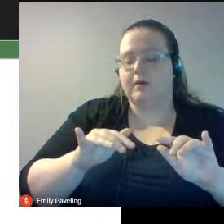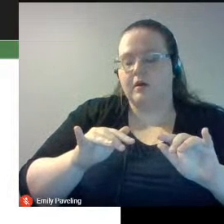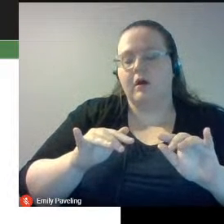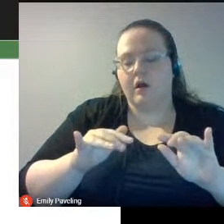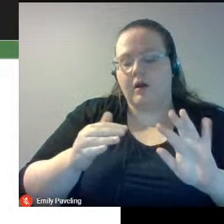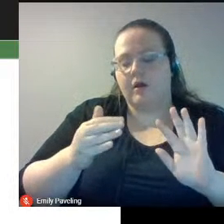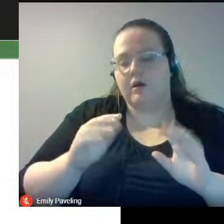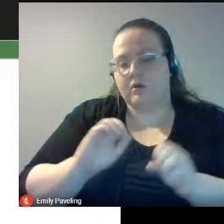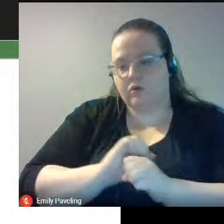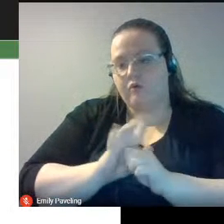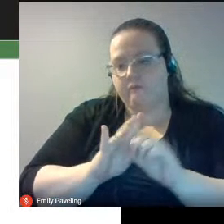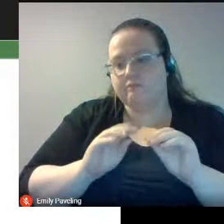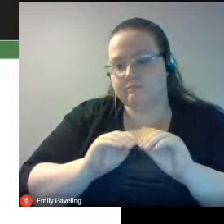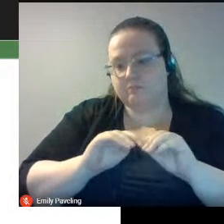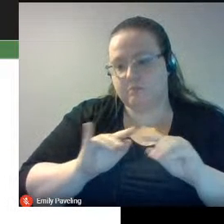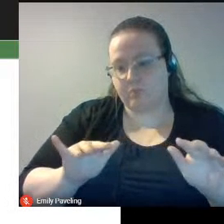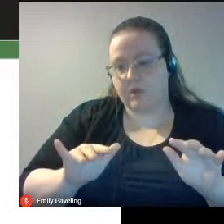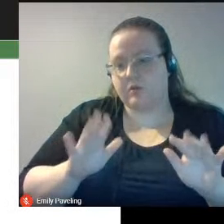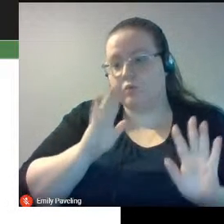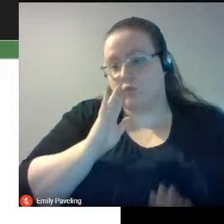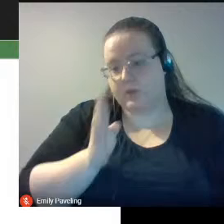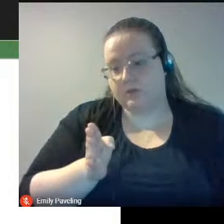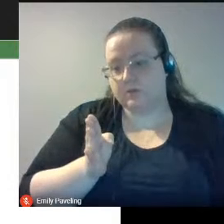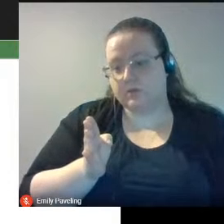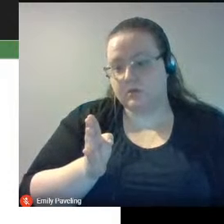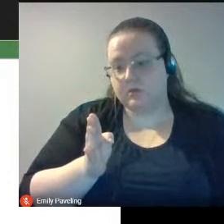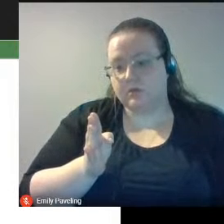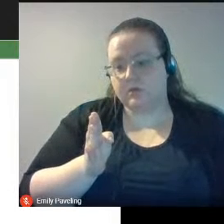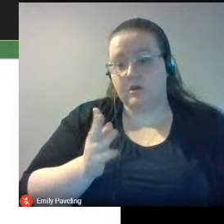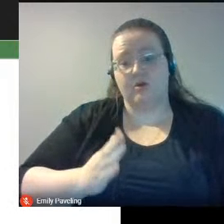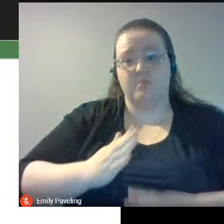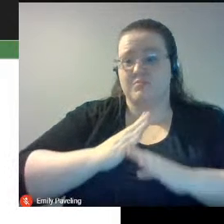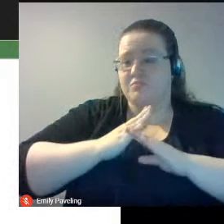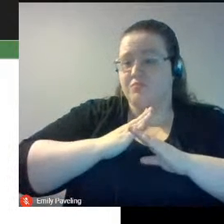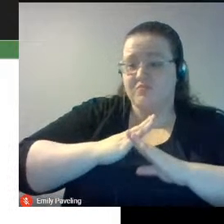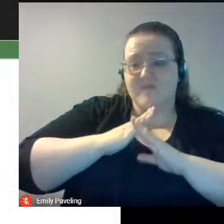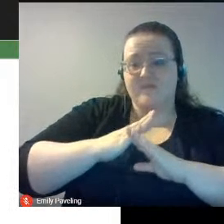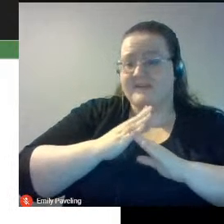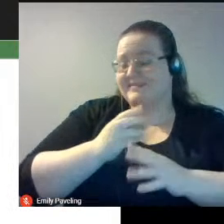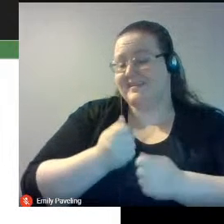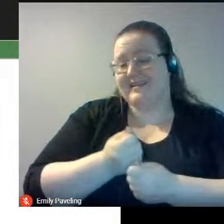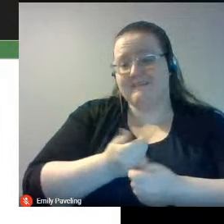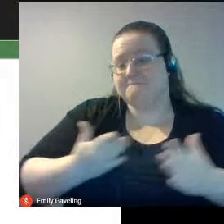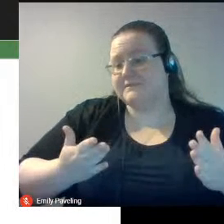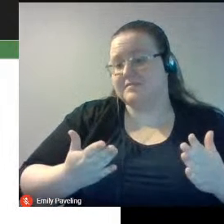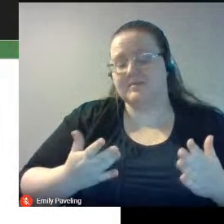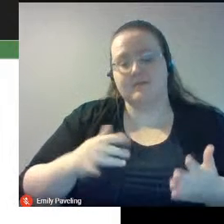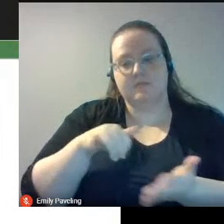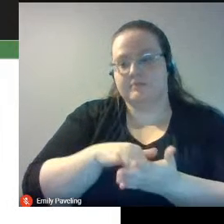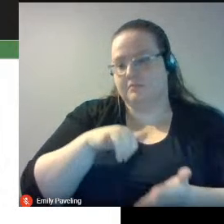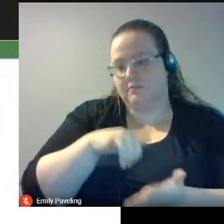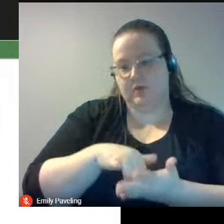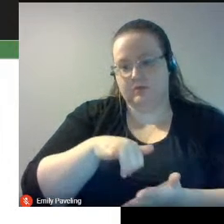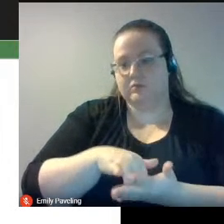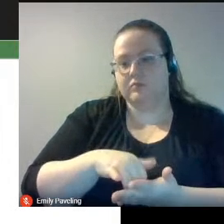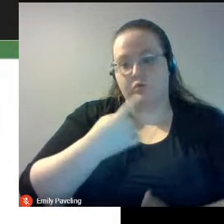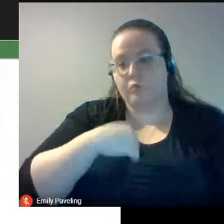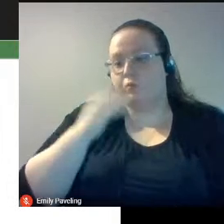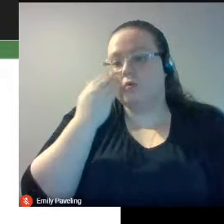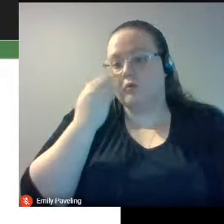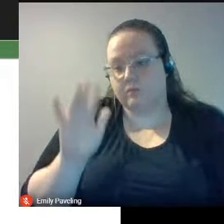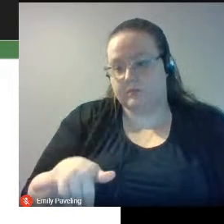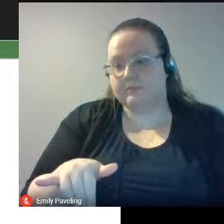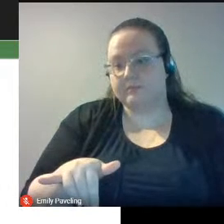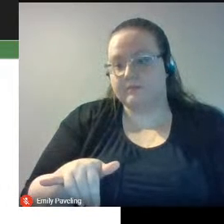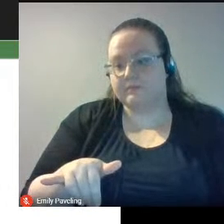of COVID-19. It is simply not possible to prevent all cases of this virus. What we can do is